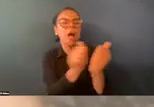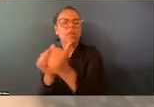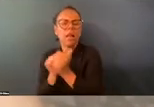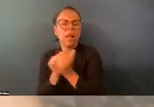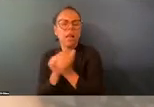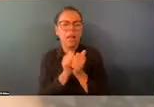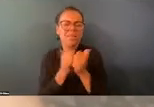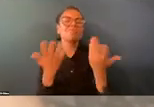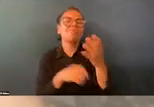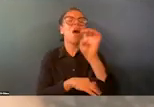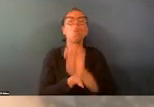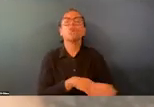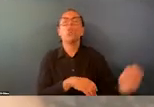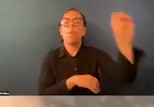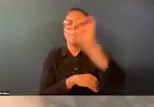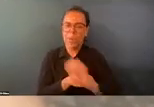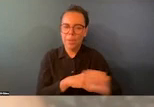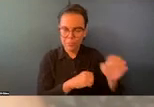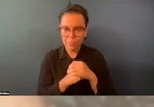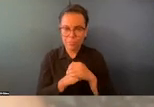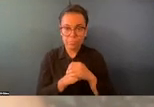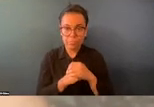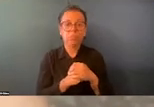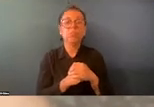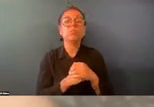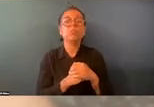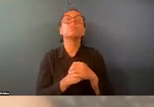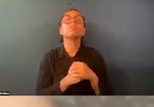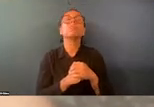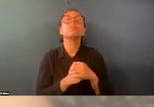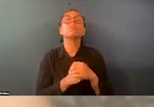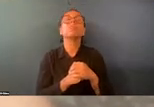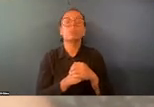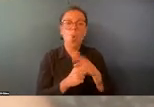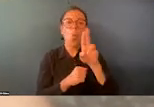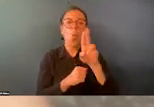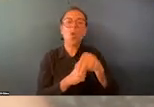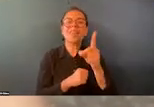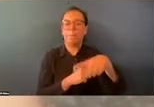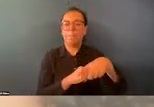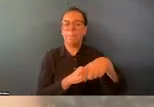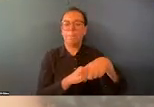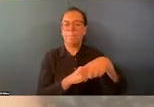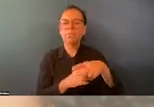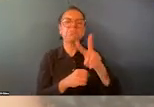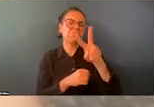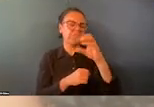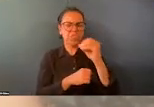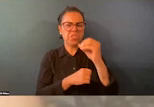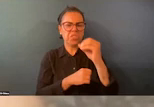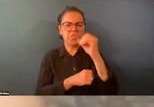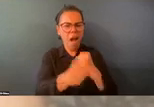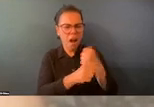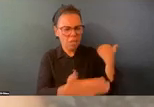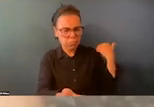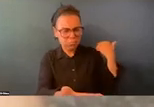partners, European Union and the UNDP. So more than 20 years,